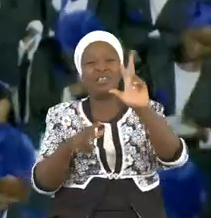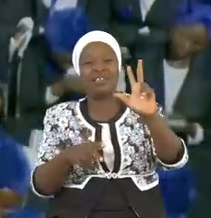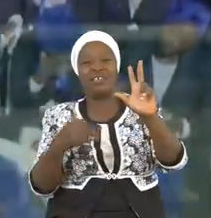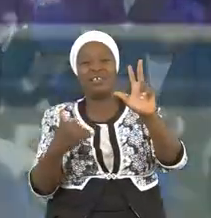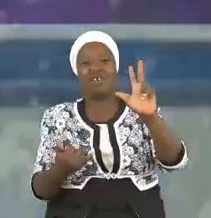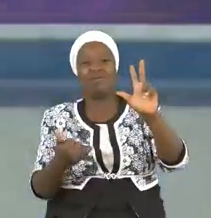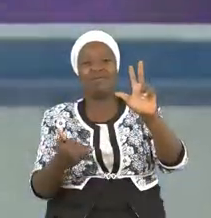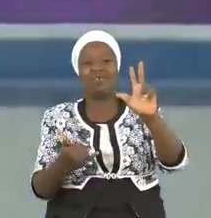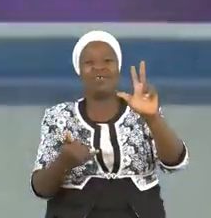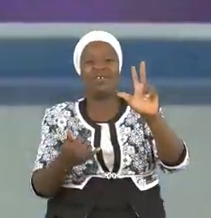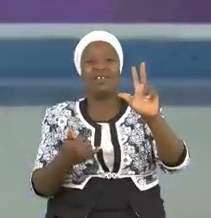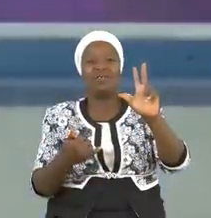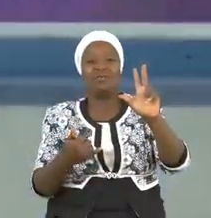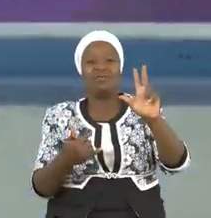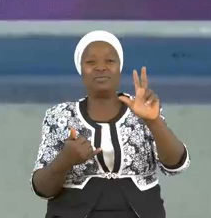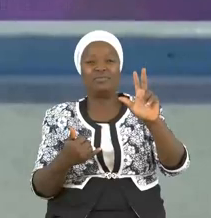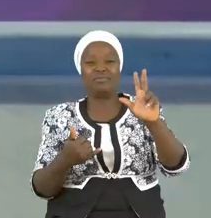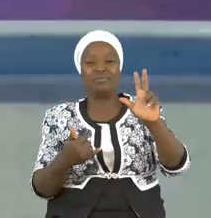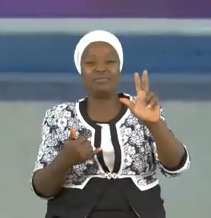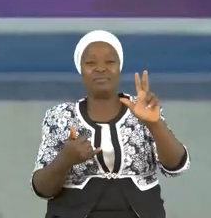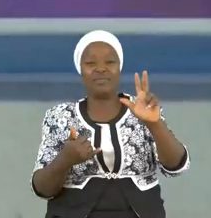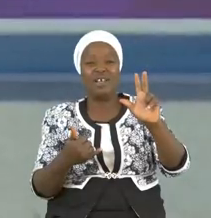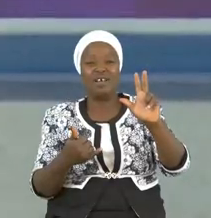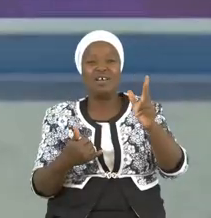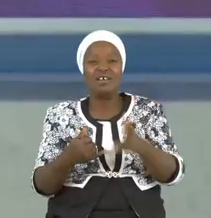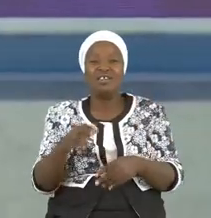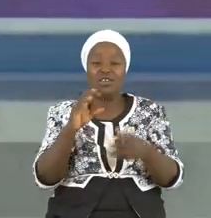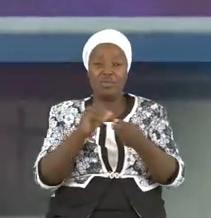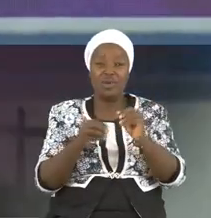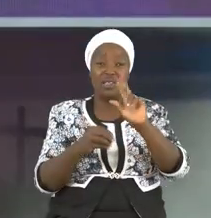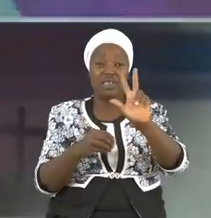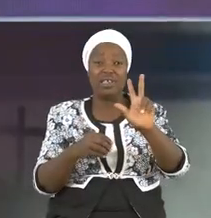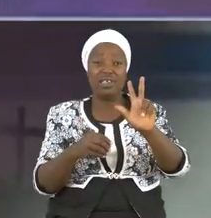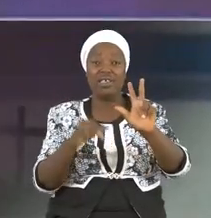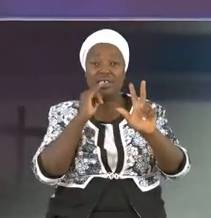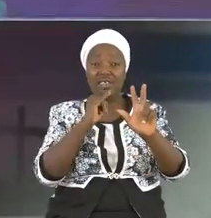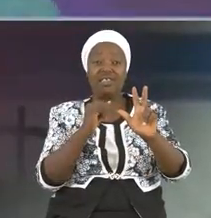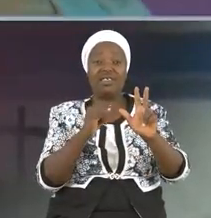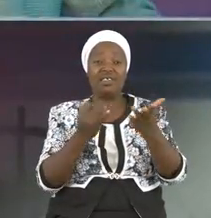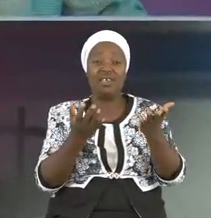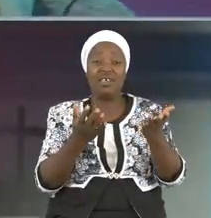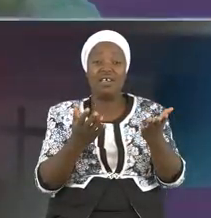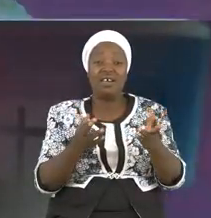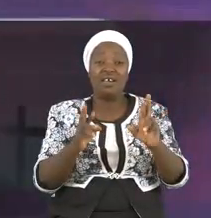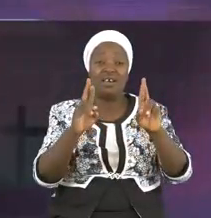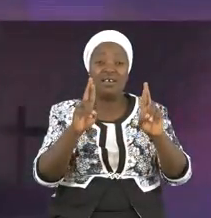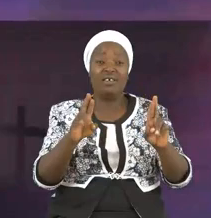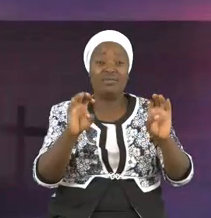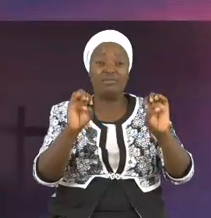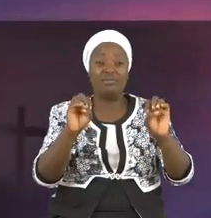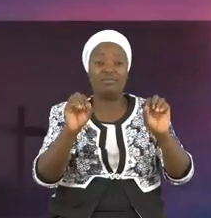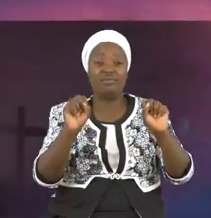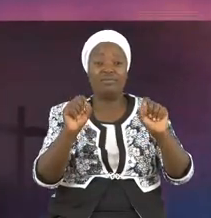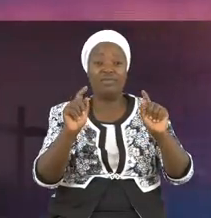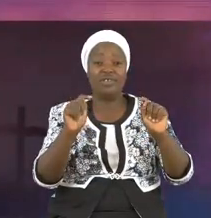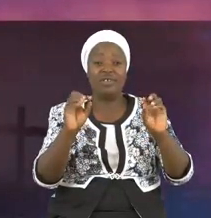Point number three, restoration by faith with redemption by the